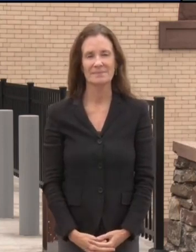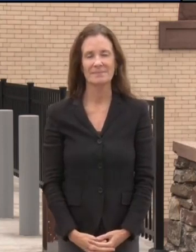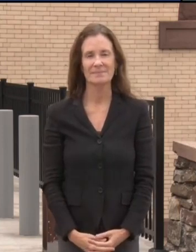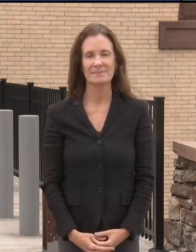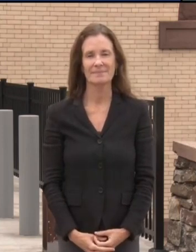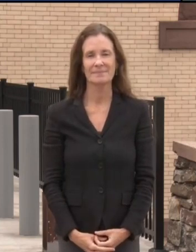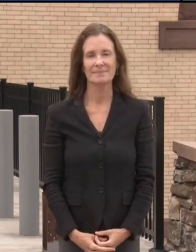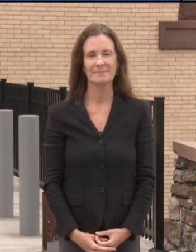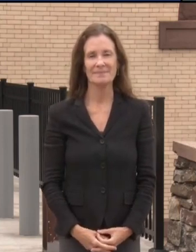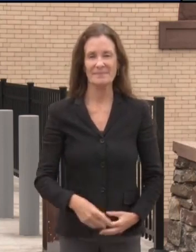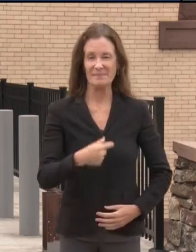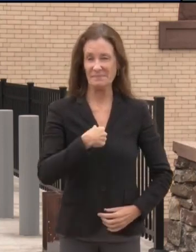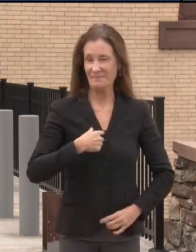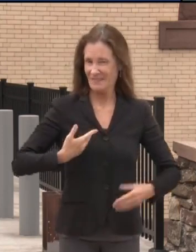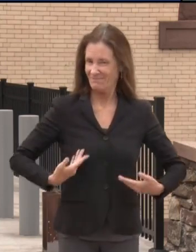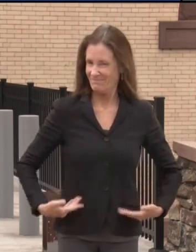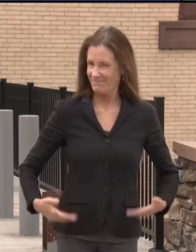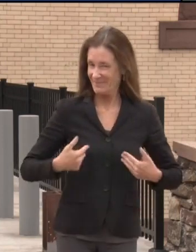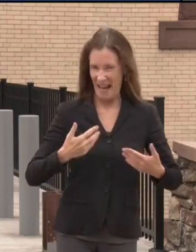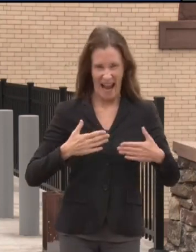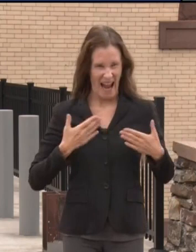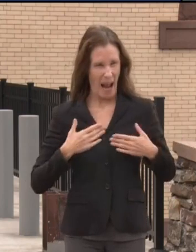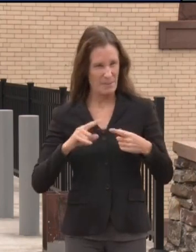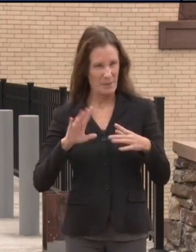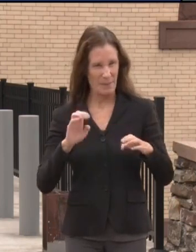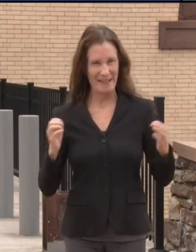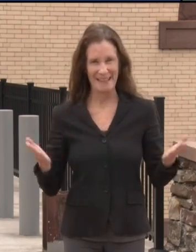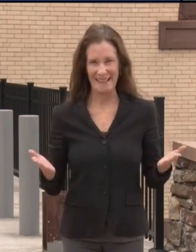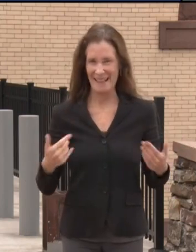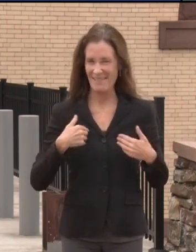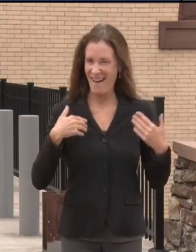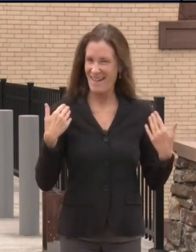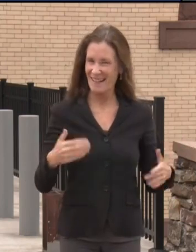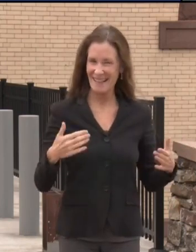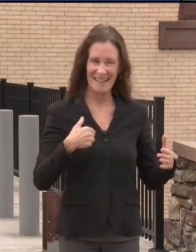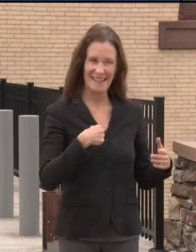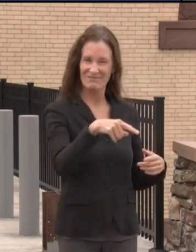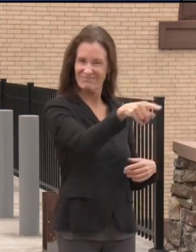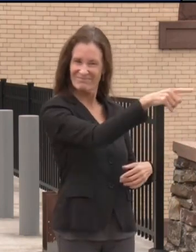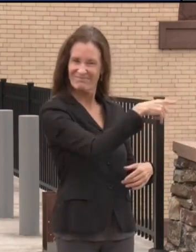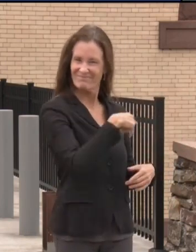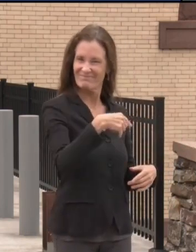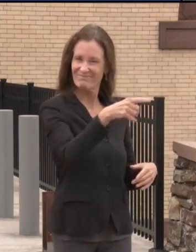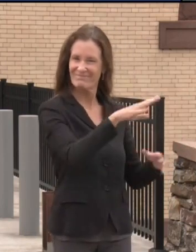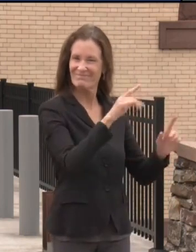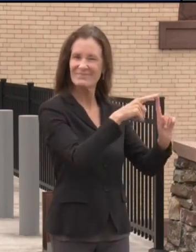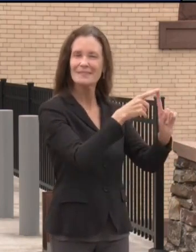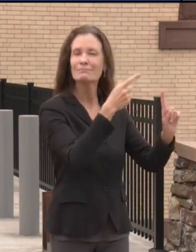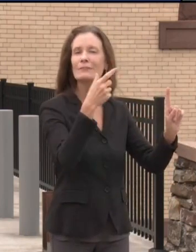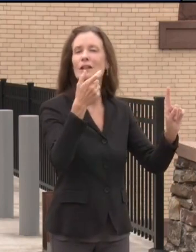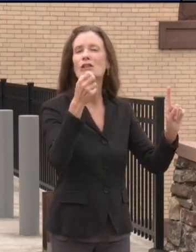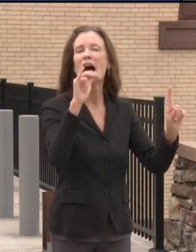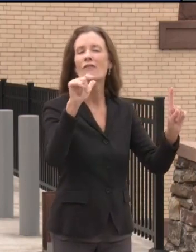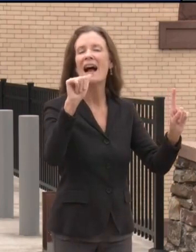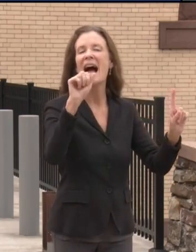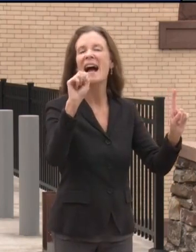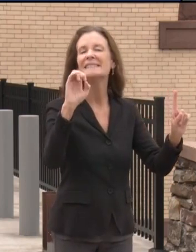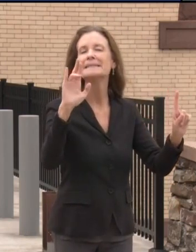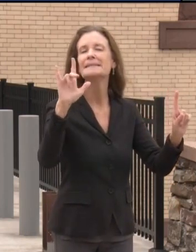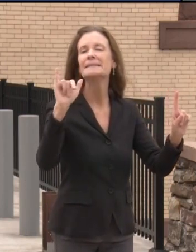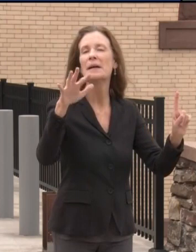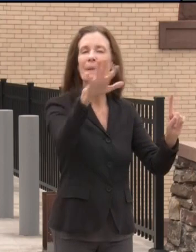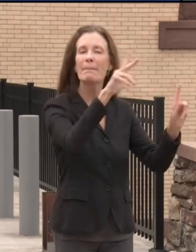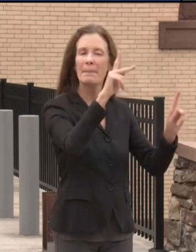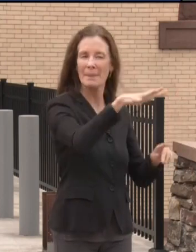I am very pleased to be here this morning with some of my fellow colleagues from the General Assembly. I'd like to thank